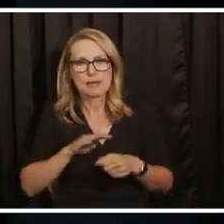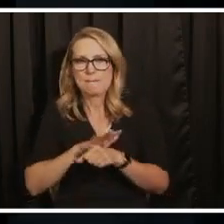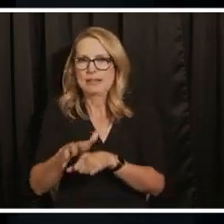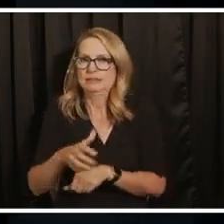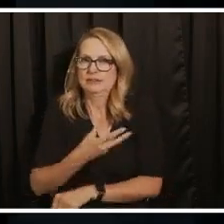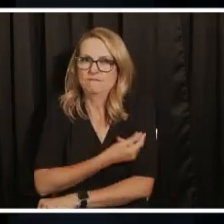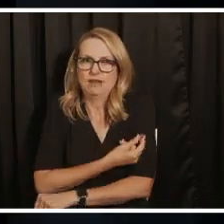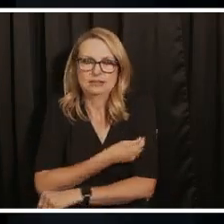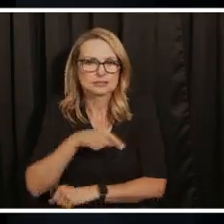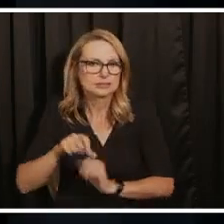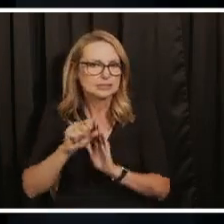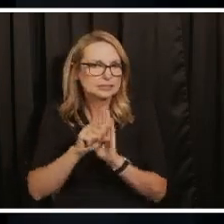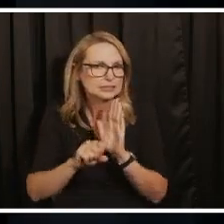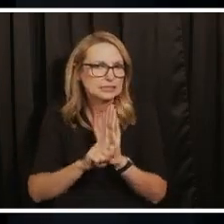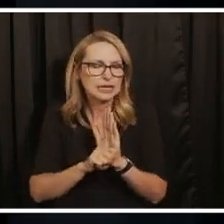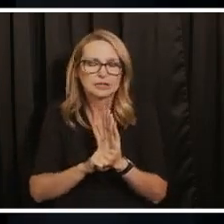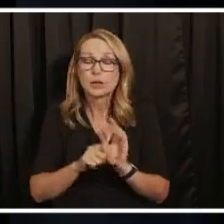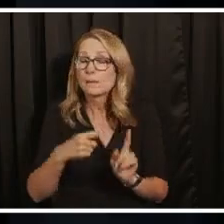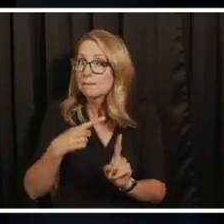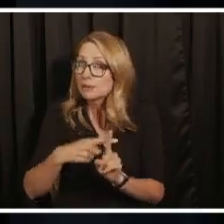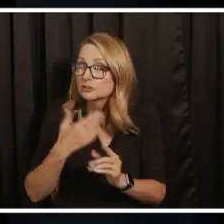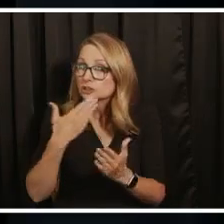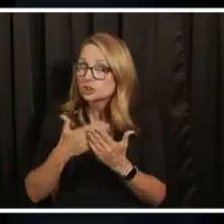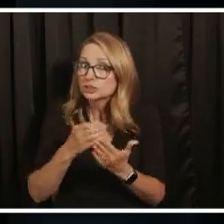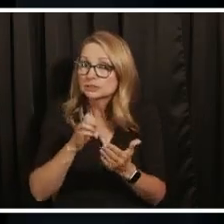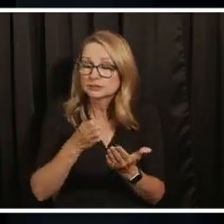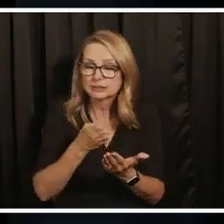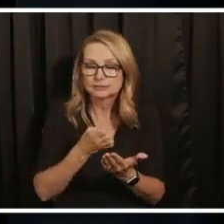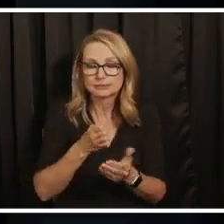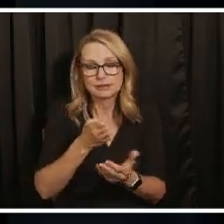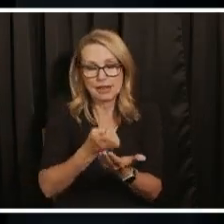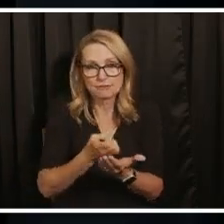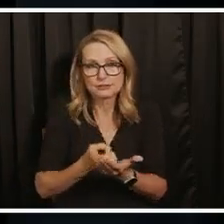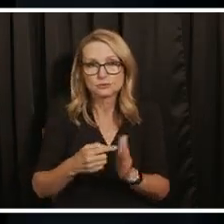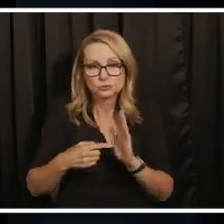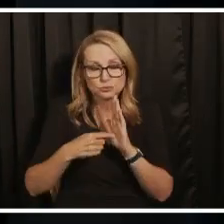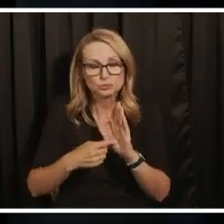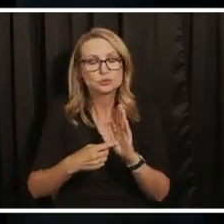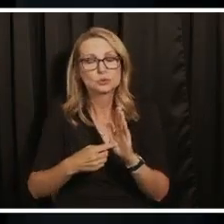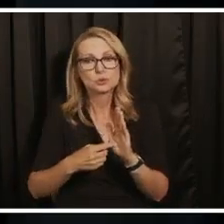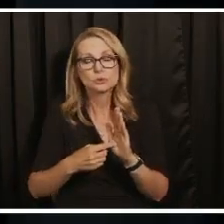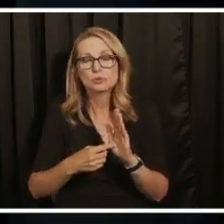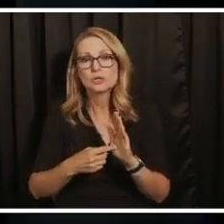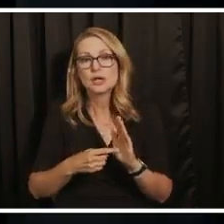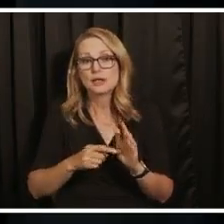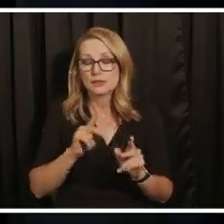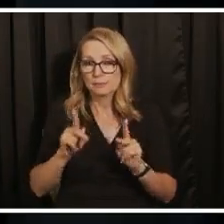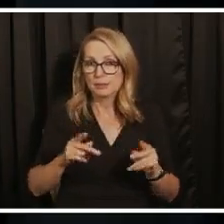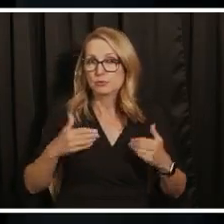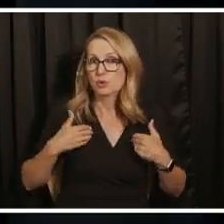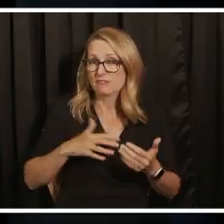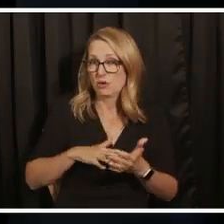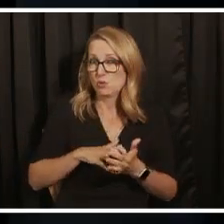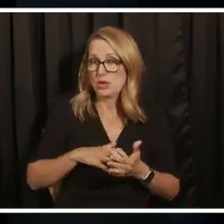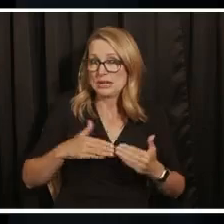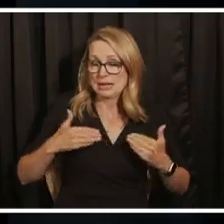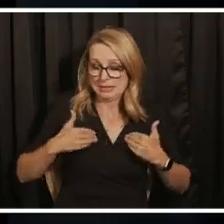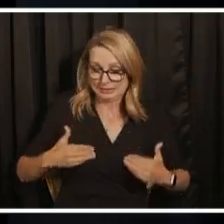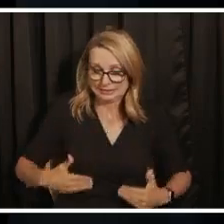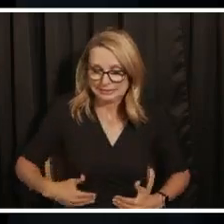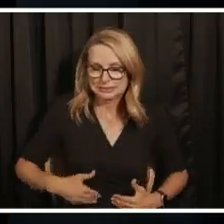state, ample evidence to show that there is a waning immune response for those who are immunocompromised and the